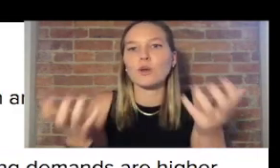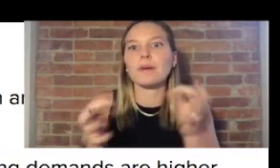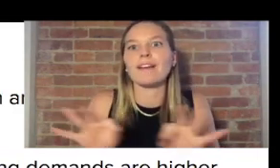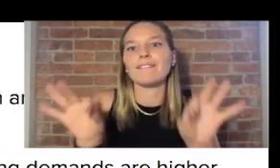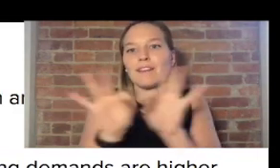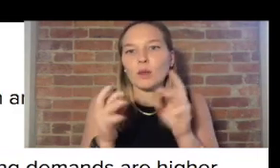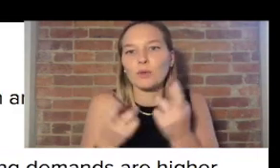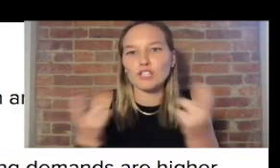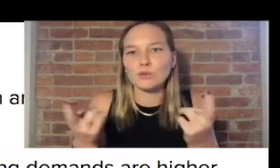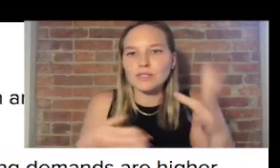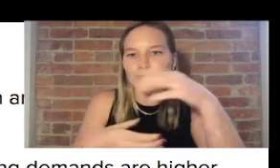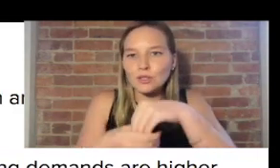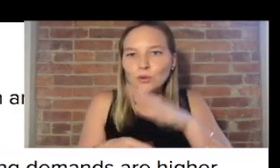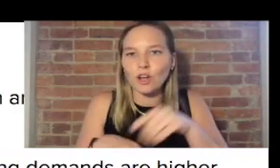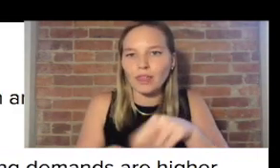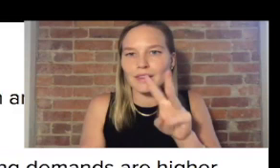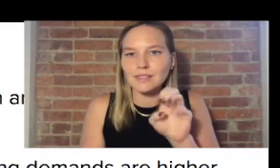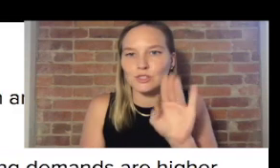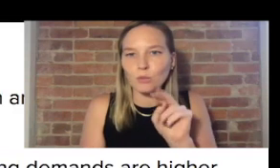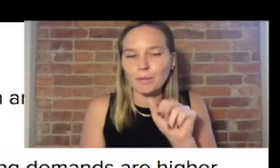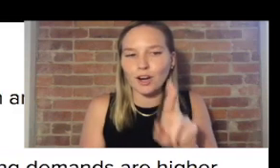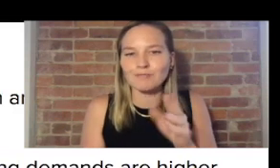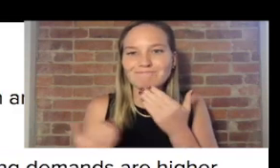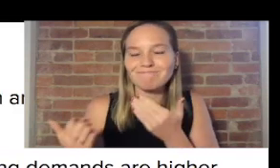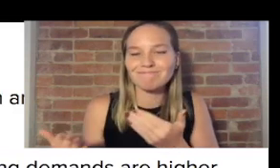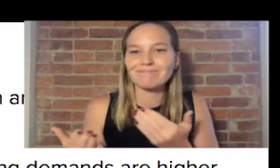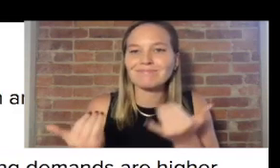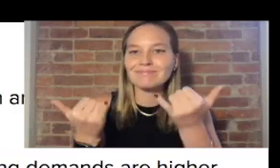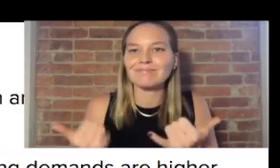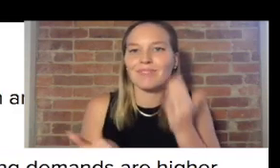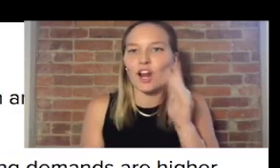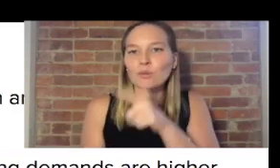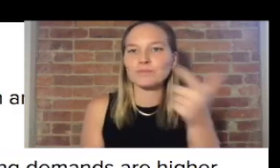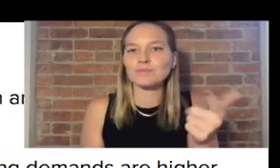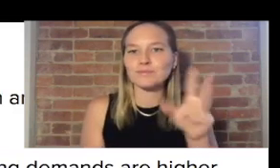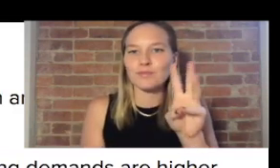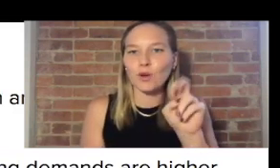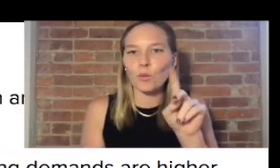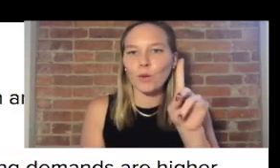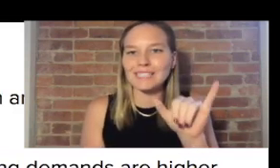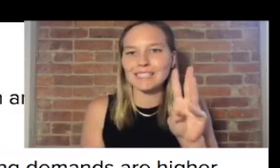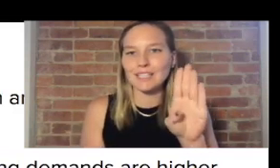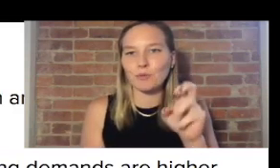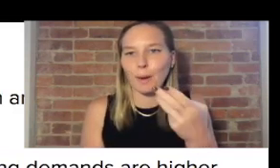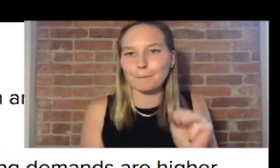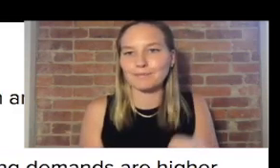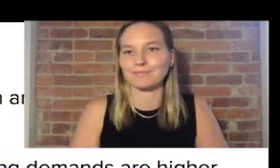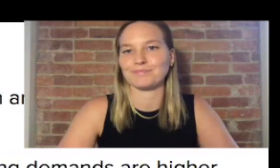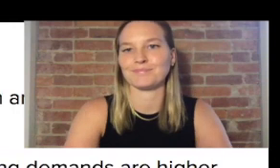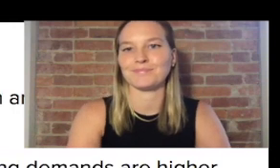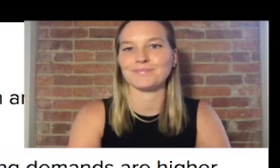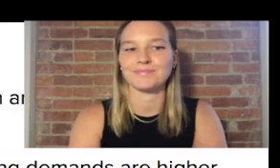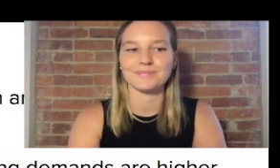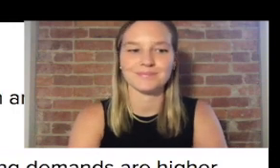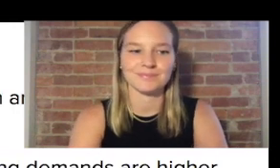I want to thank the National Deaf Center for so many valuable resources that we've included on this webinar. And now we'll turn it over